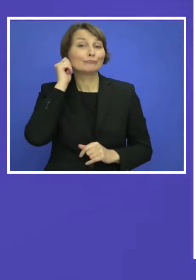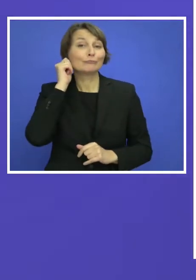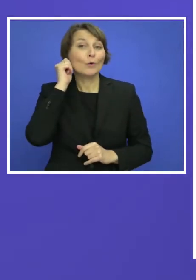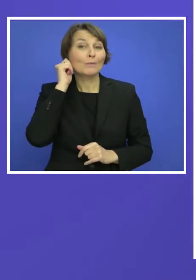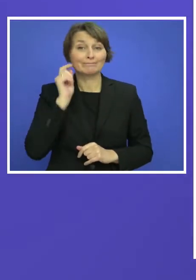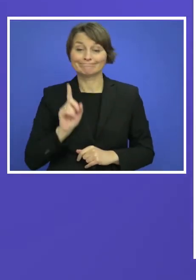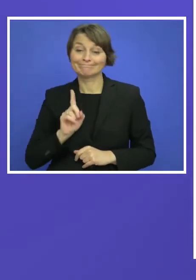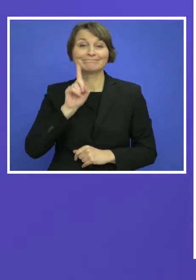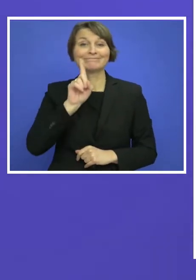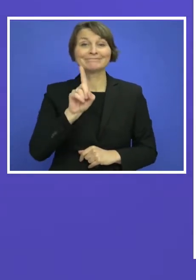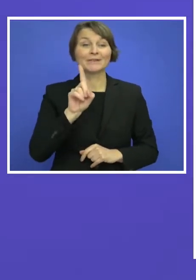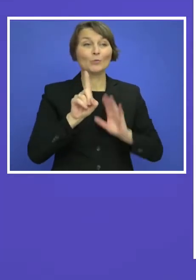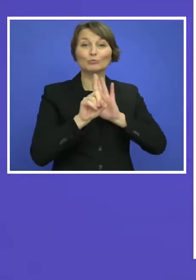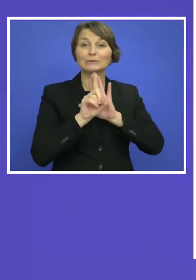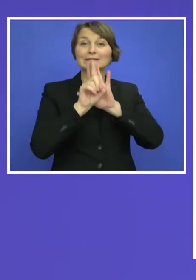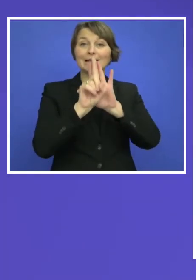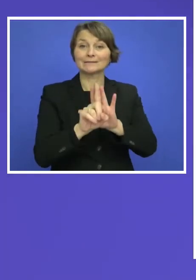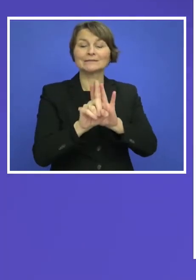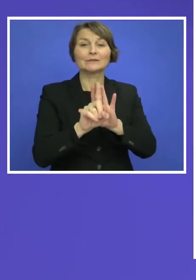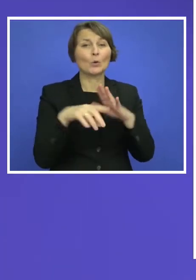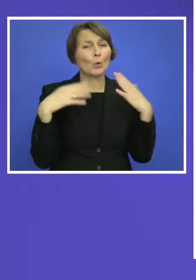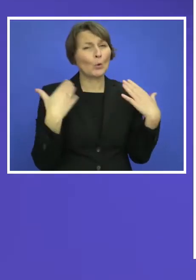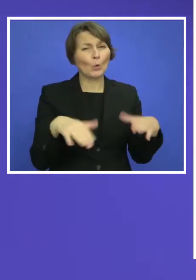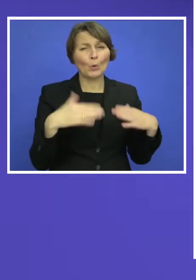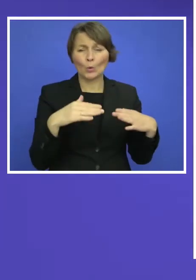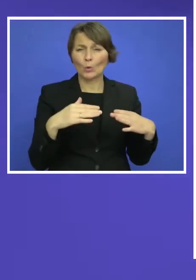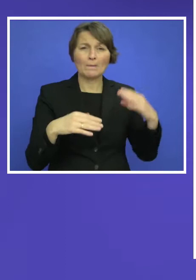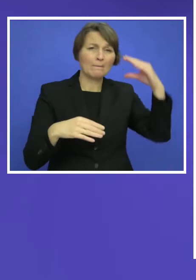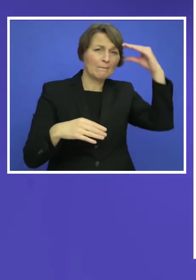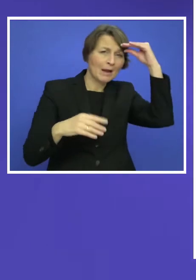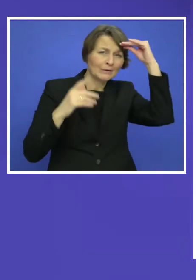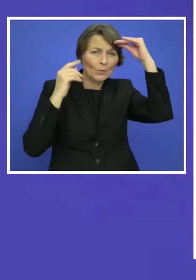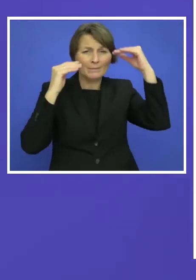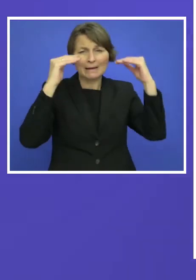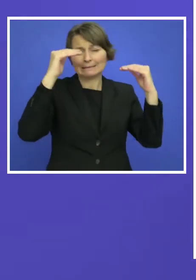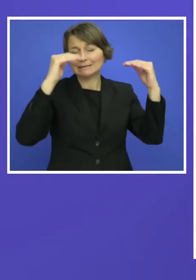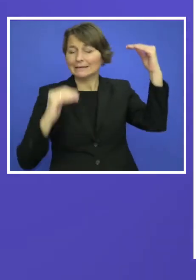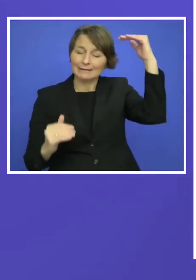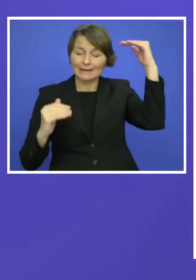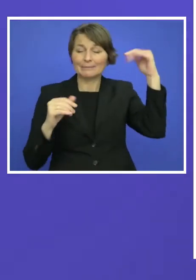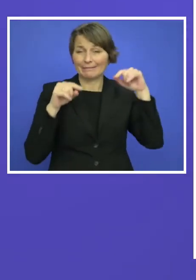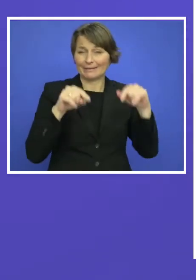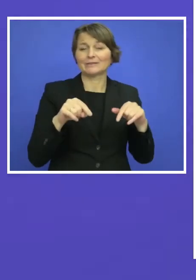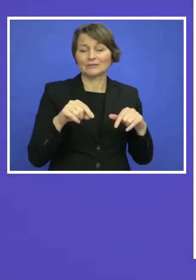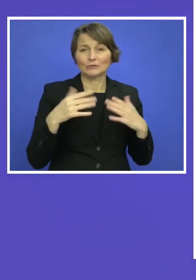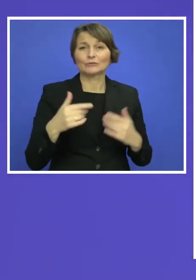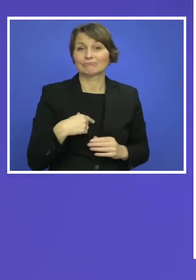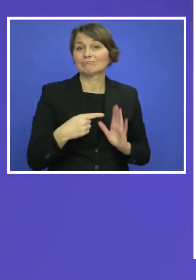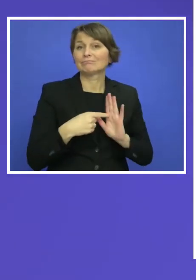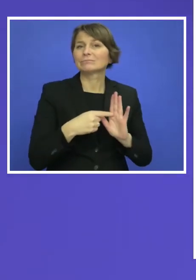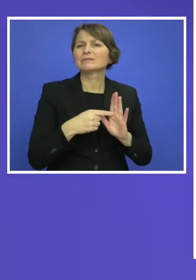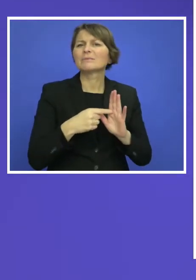wage gap between men and women in such a sector, and also granting her family-related